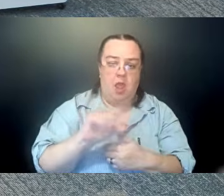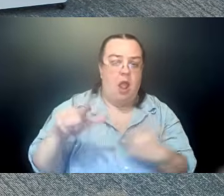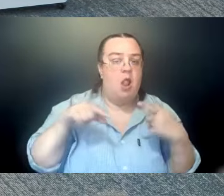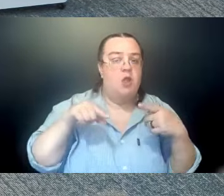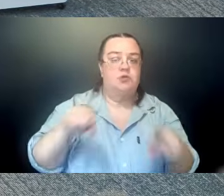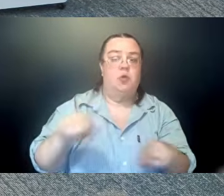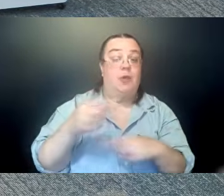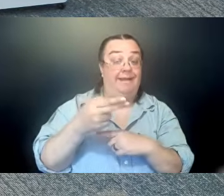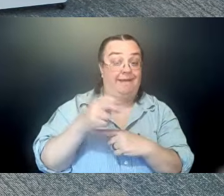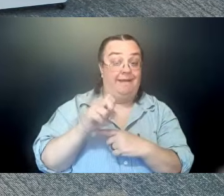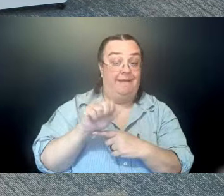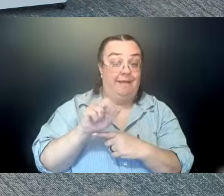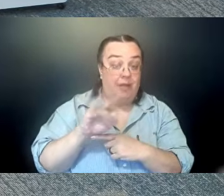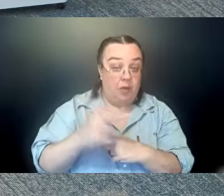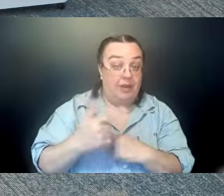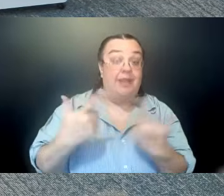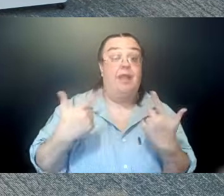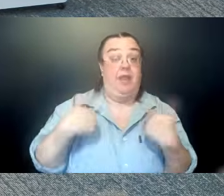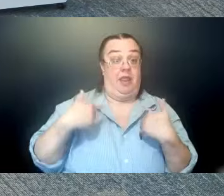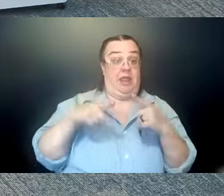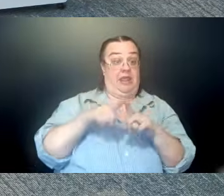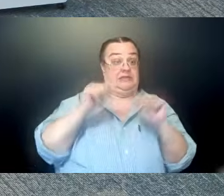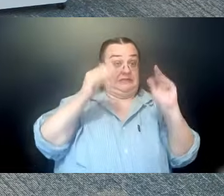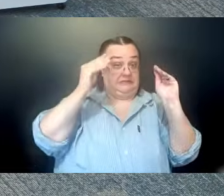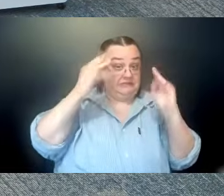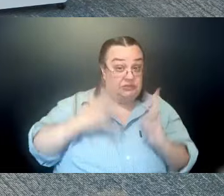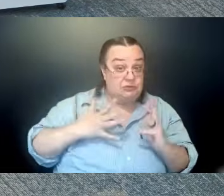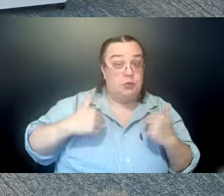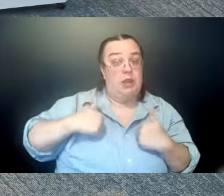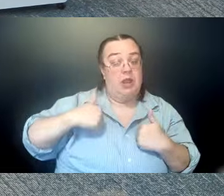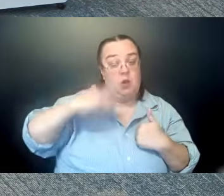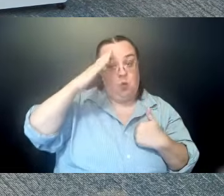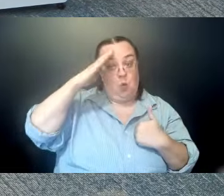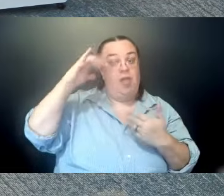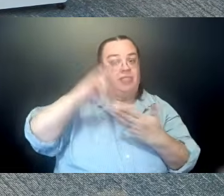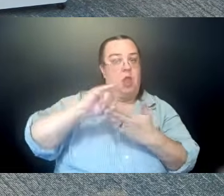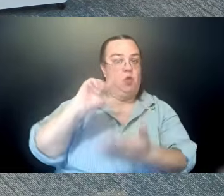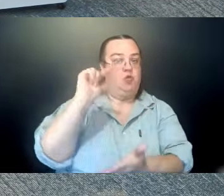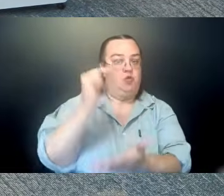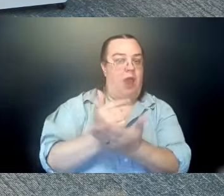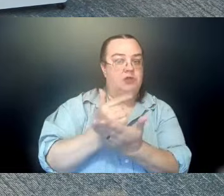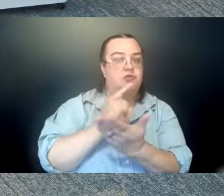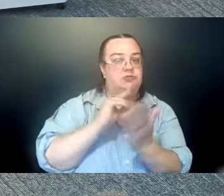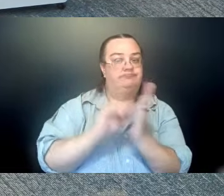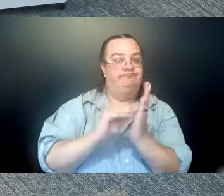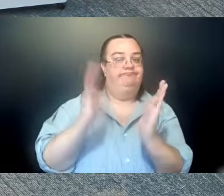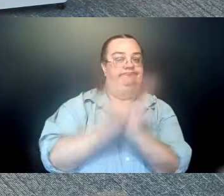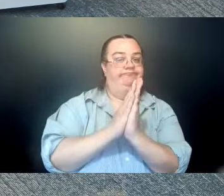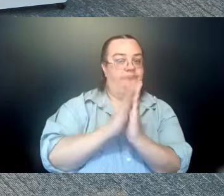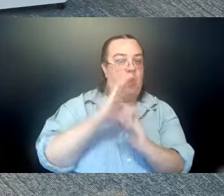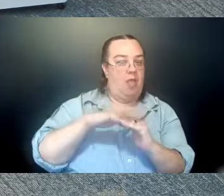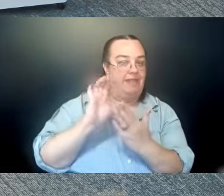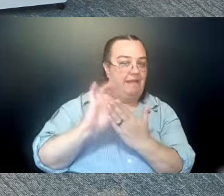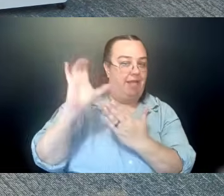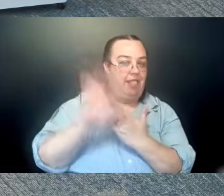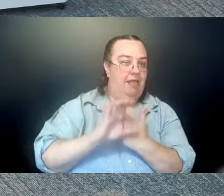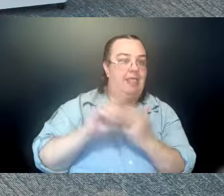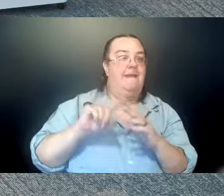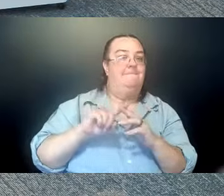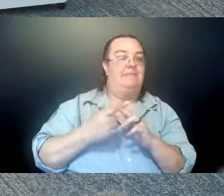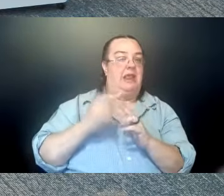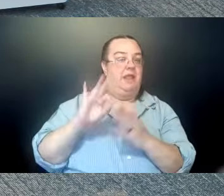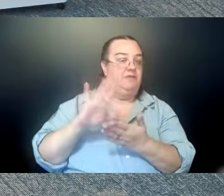hearing. And as a teacher, I know that graduations are on the calendar at the beginning of the school